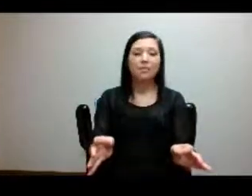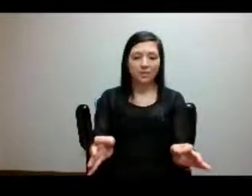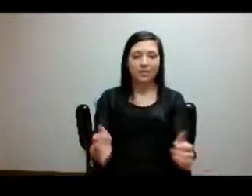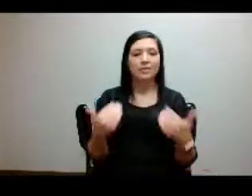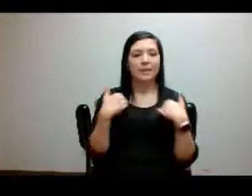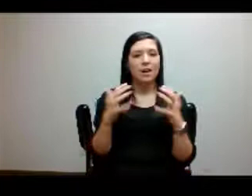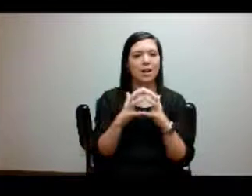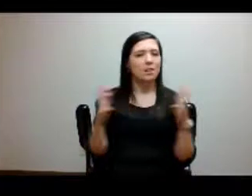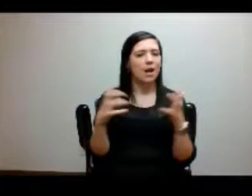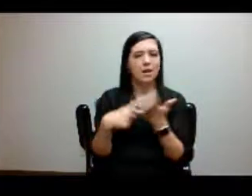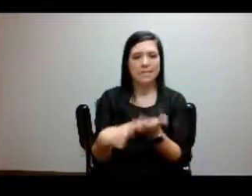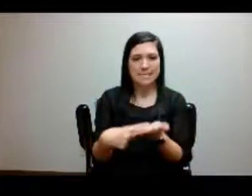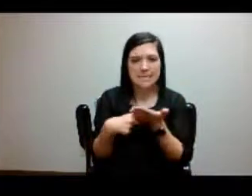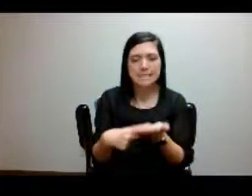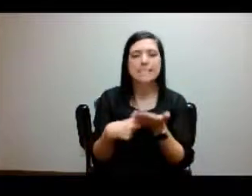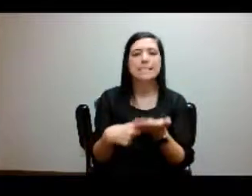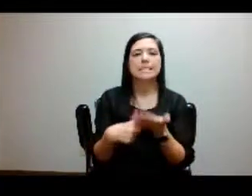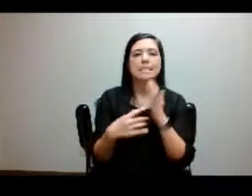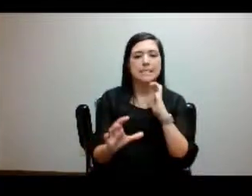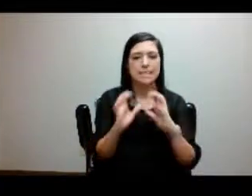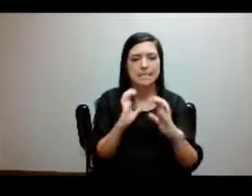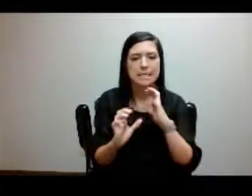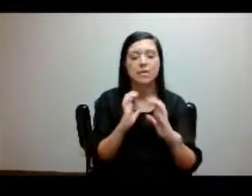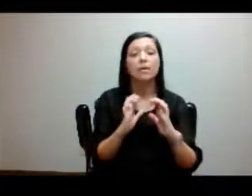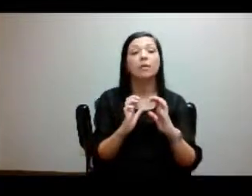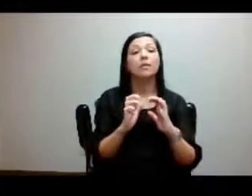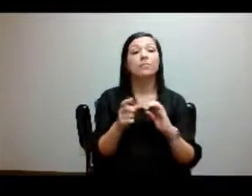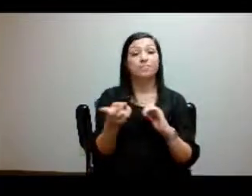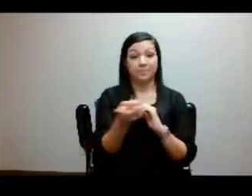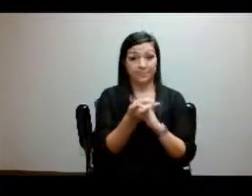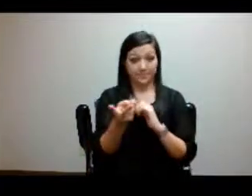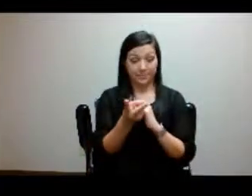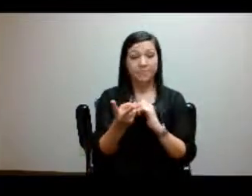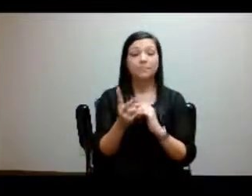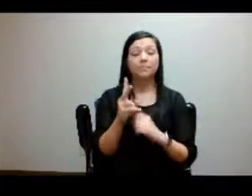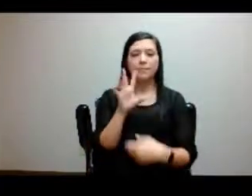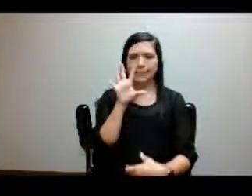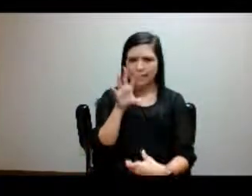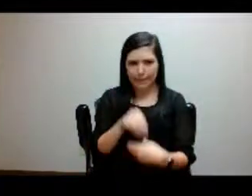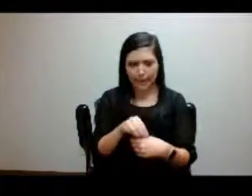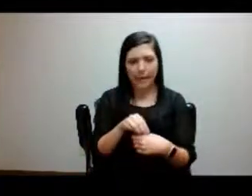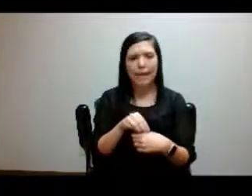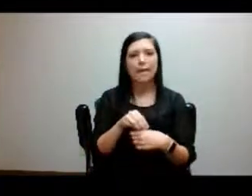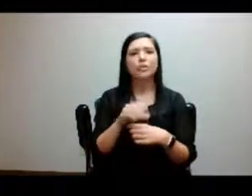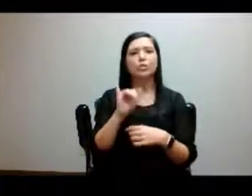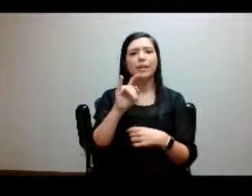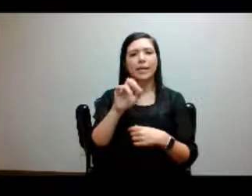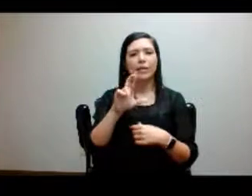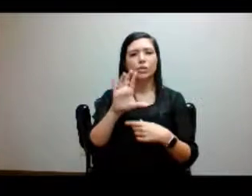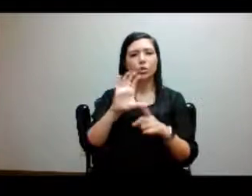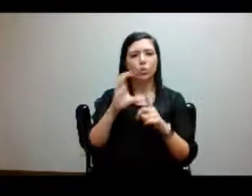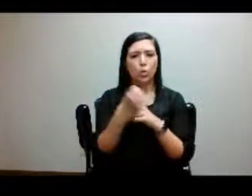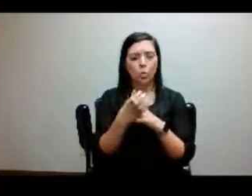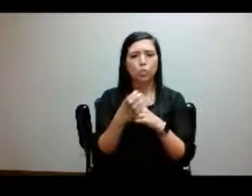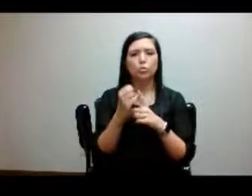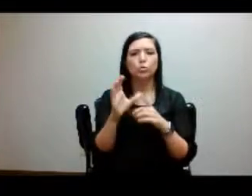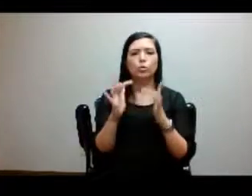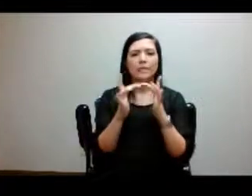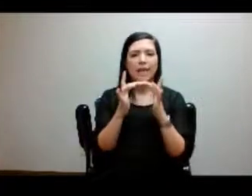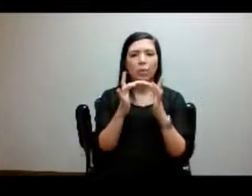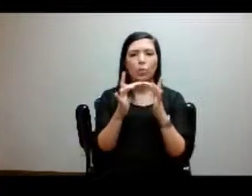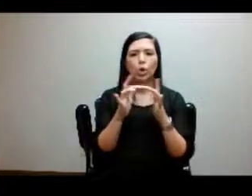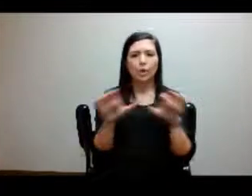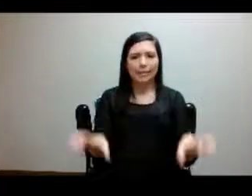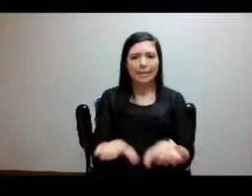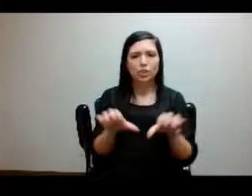lot of conversation. These individuals have thoroughly been engaged in the Intercultural Network initiatives, always stopping by